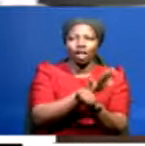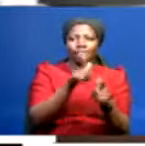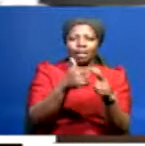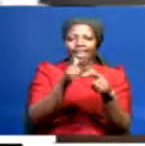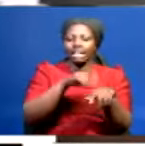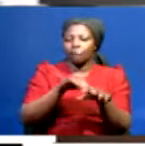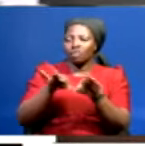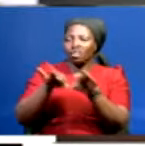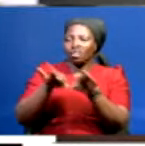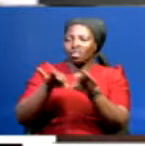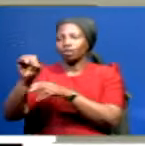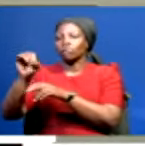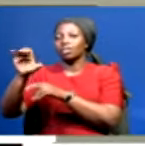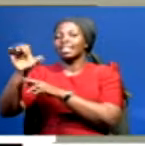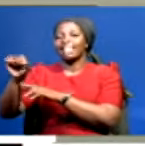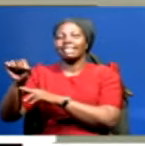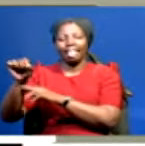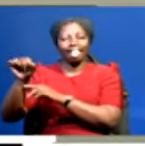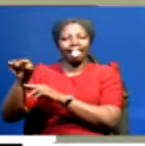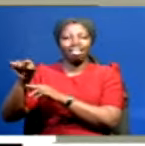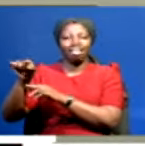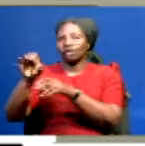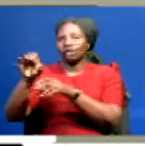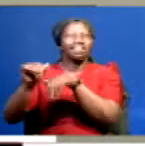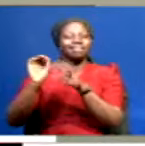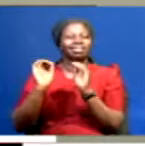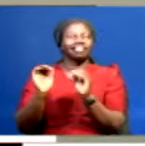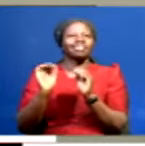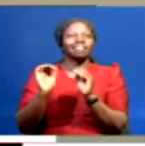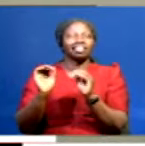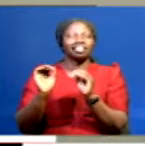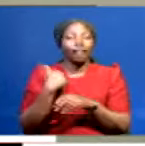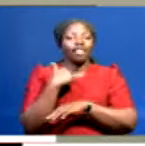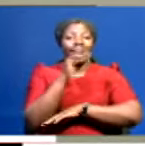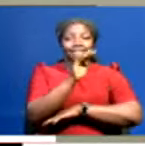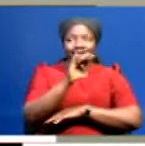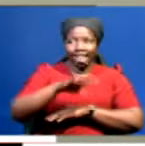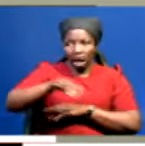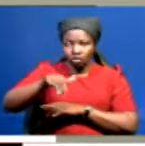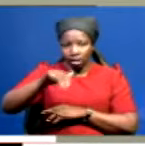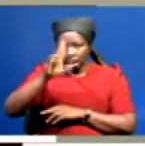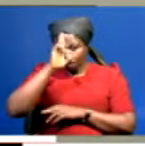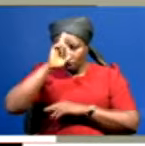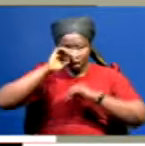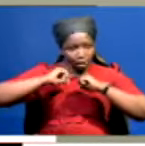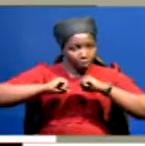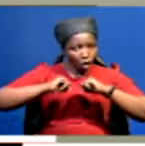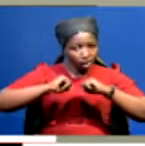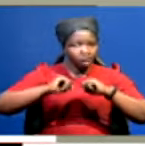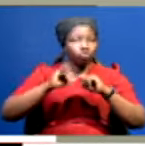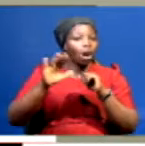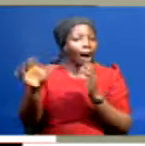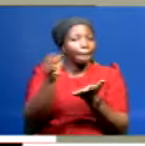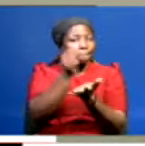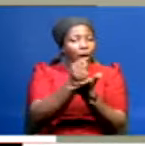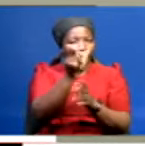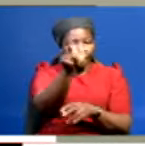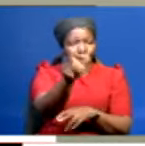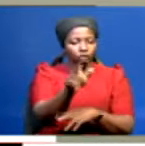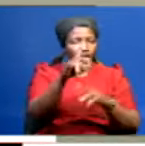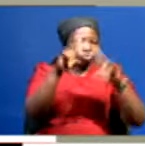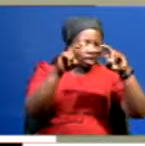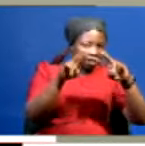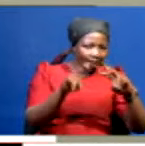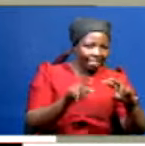Kiwaelekeza ambayo inachukuliwa watu wote. That the county police command to appoint independent person to investigate into that allegation.